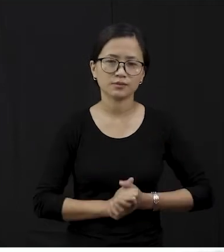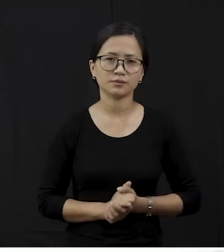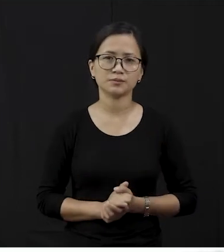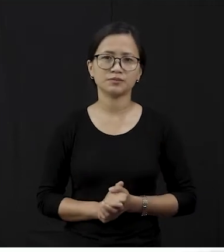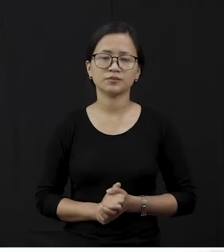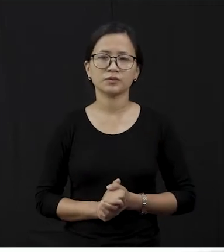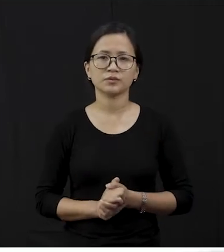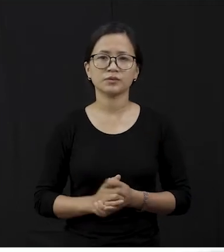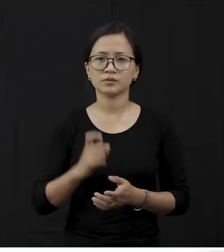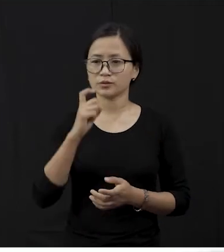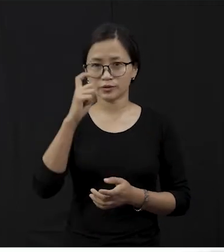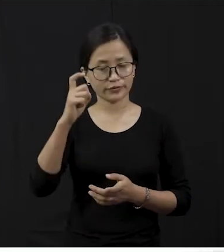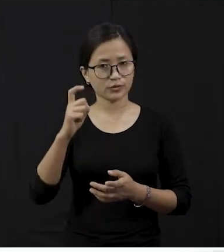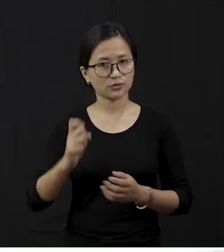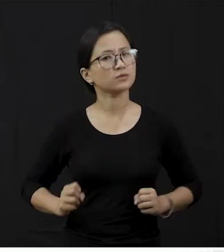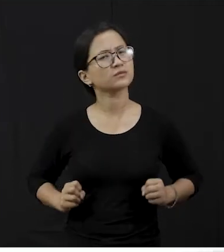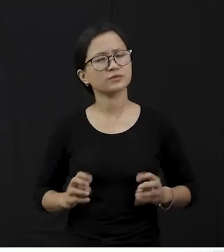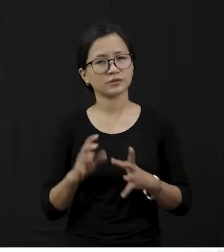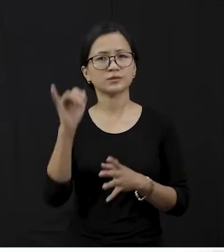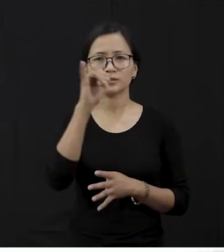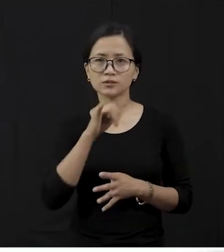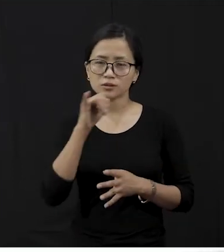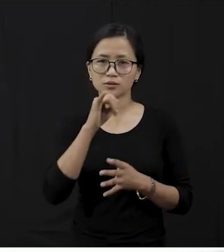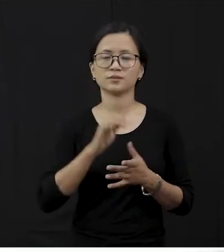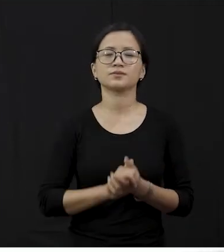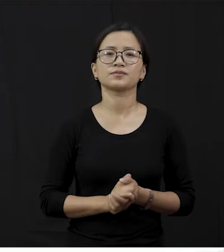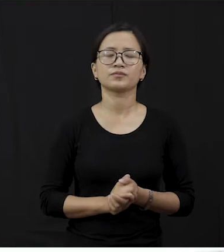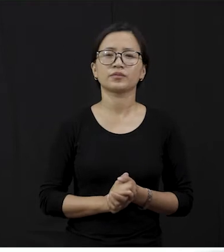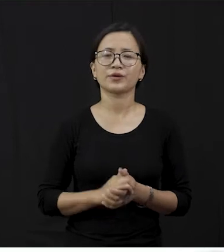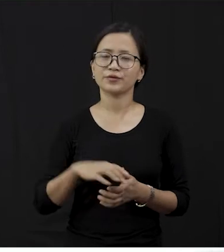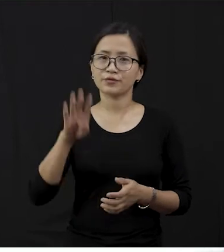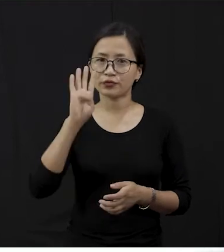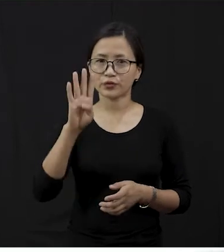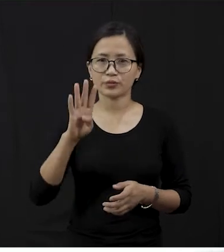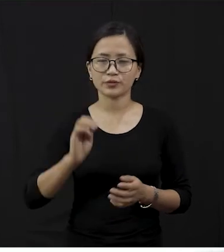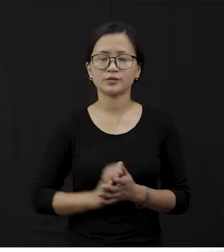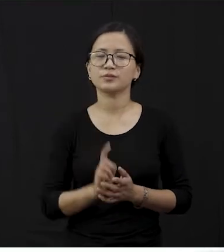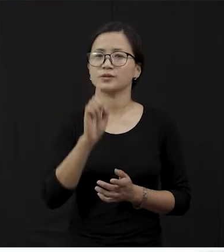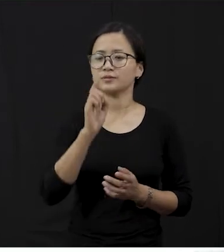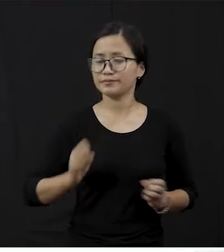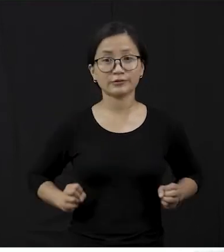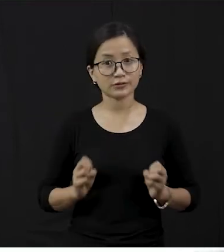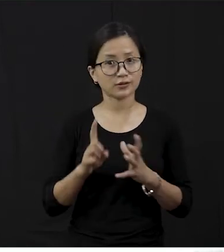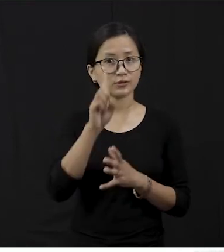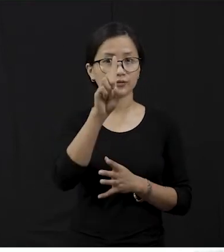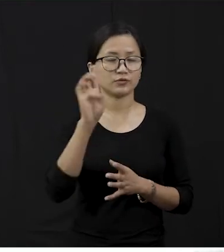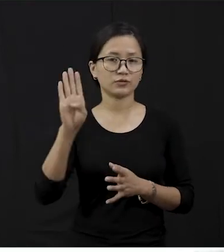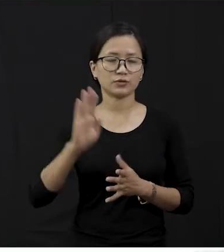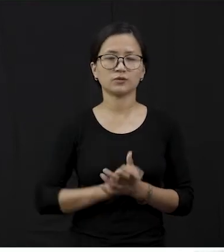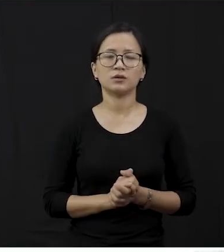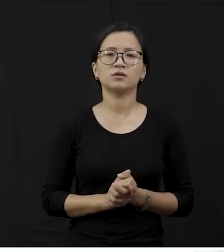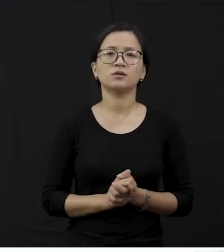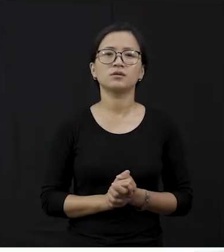Yes, the 7 became 6 and the 4 became 14. Okay?